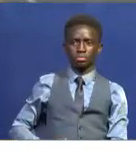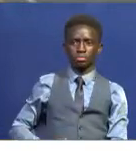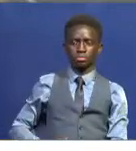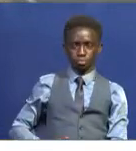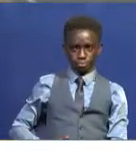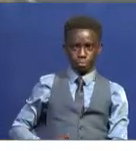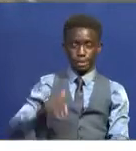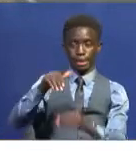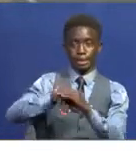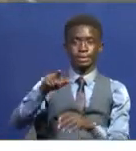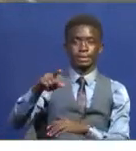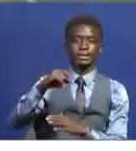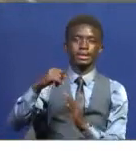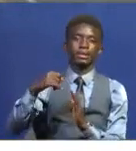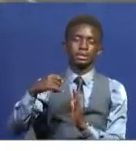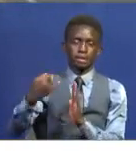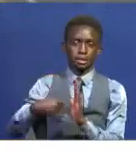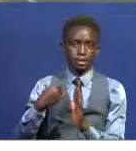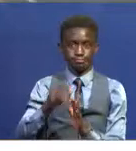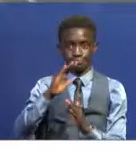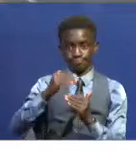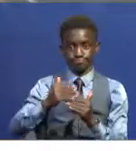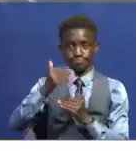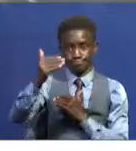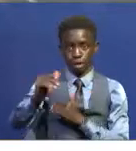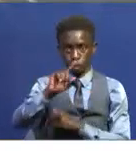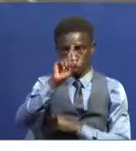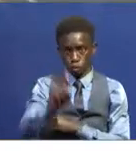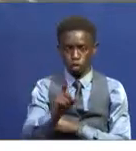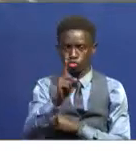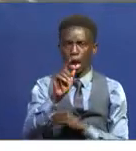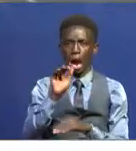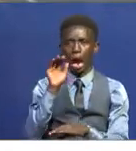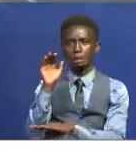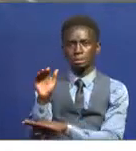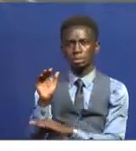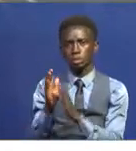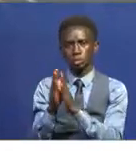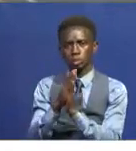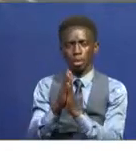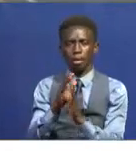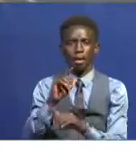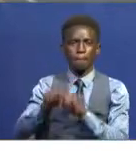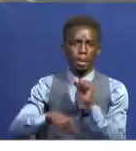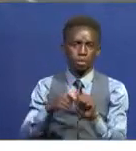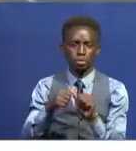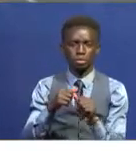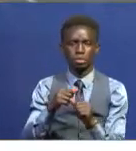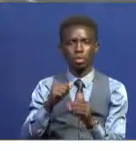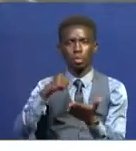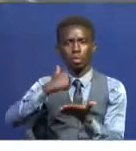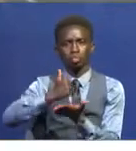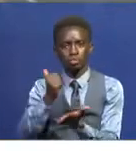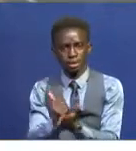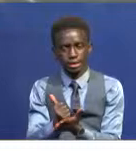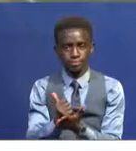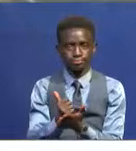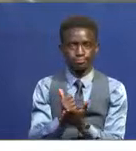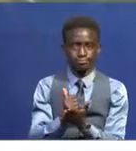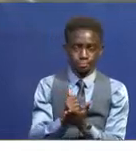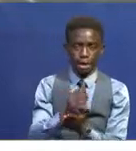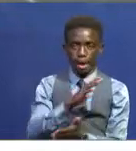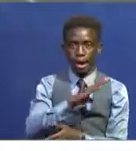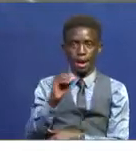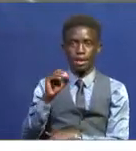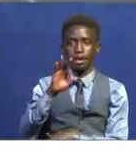in the industry. On to the next question, where you've asked about the place for audits and forensics.